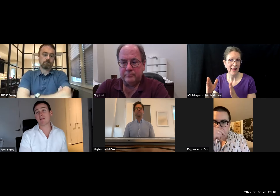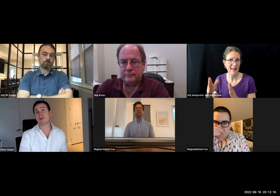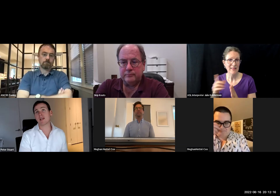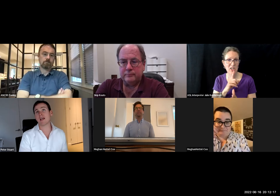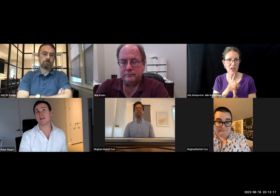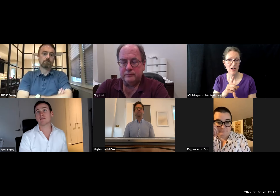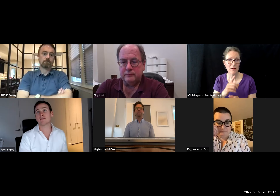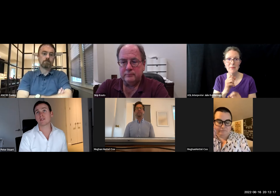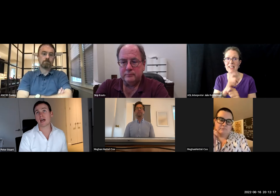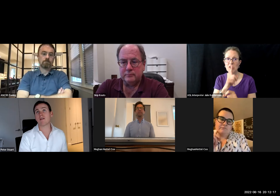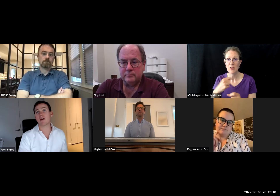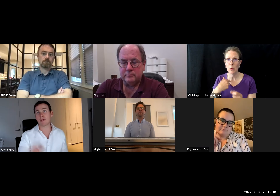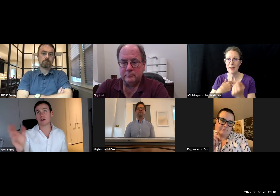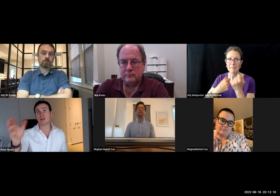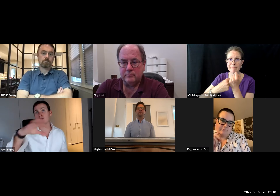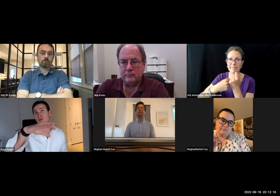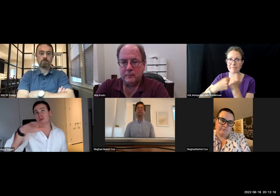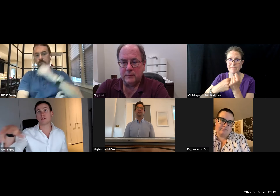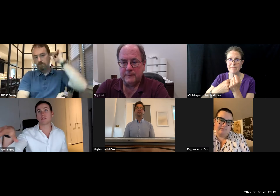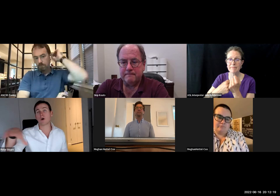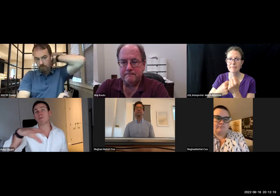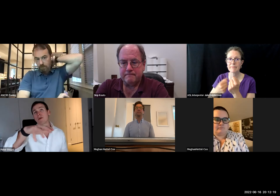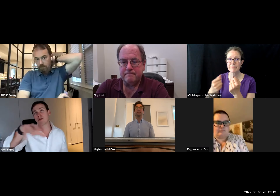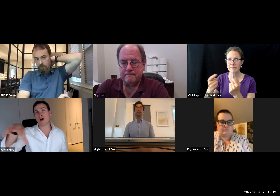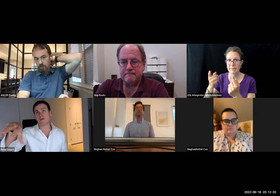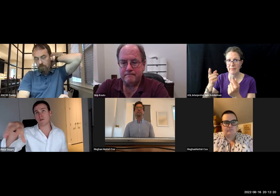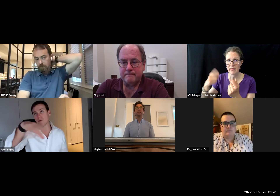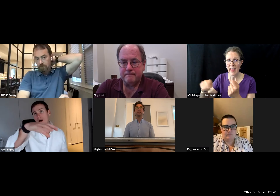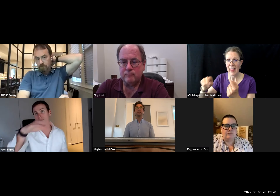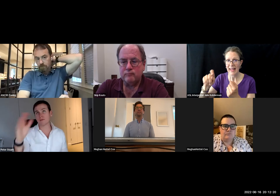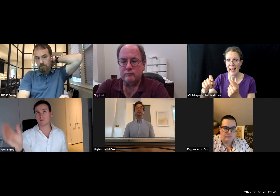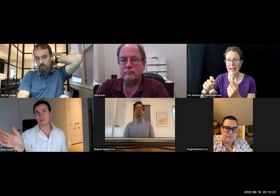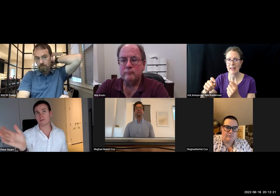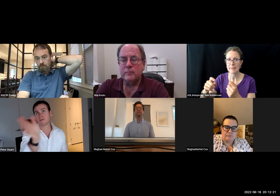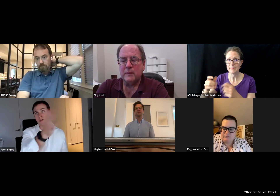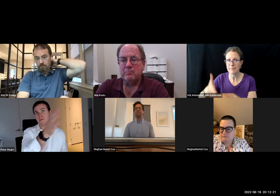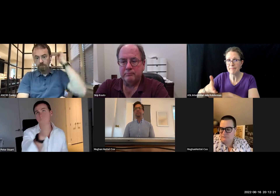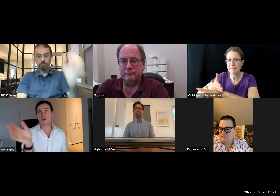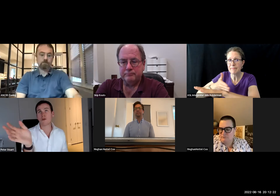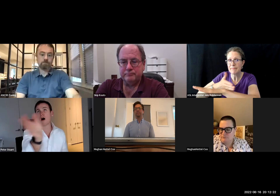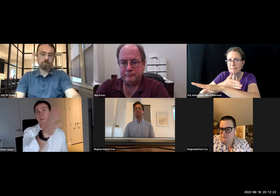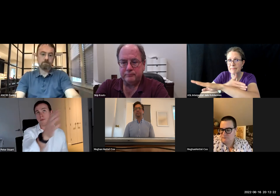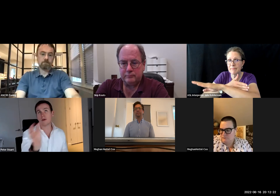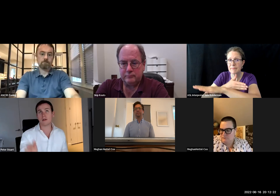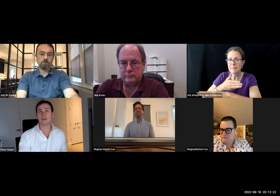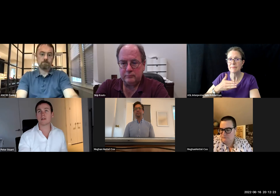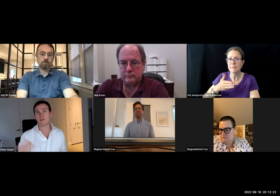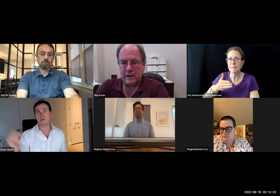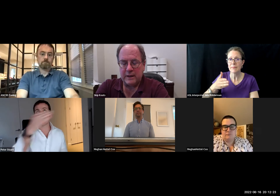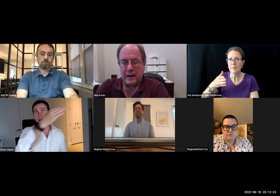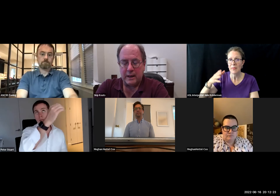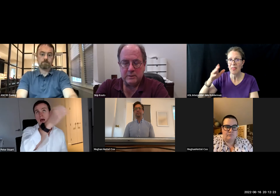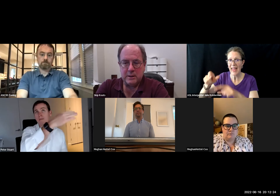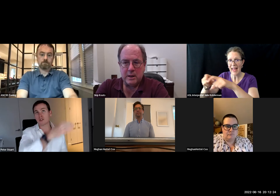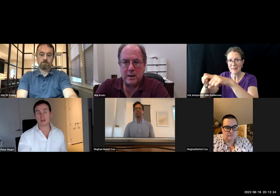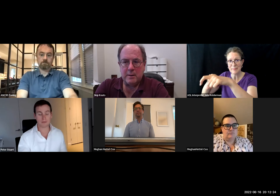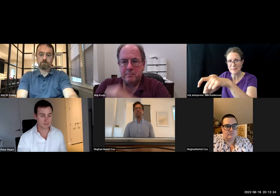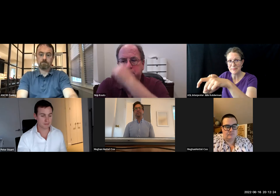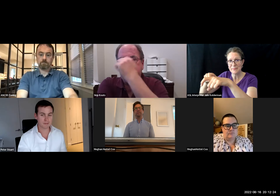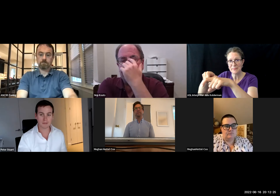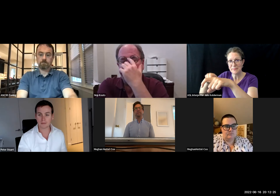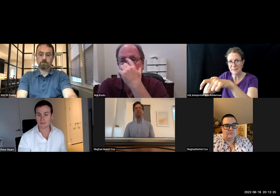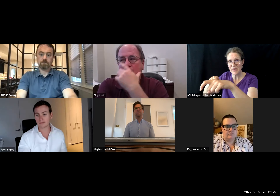least advocate to have them include or be thoughtful about further up M